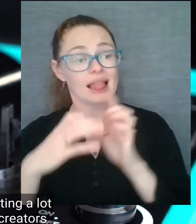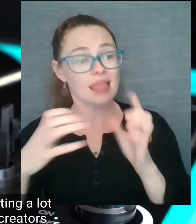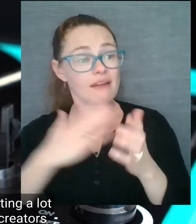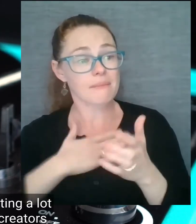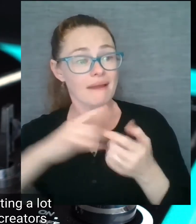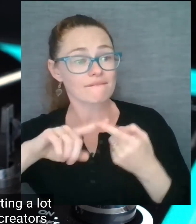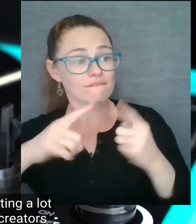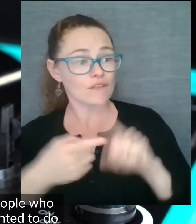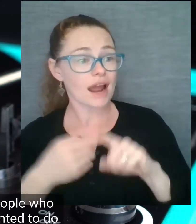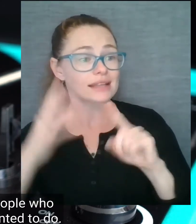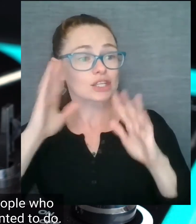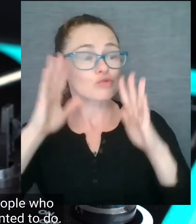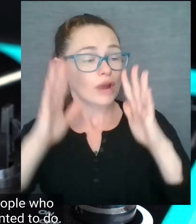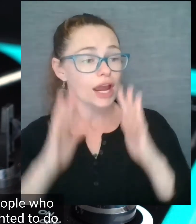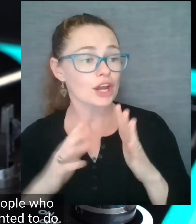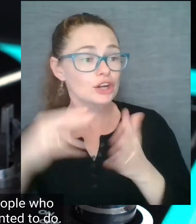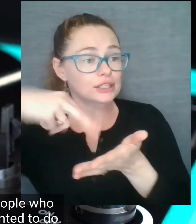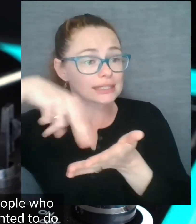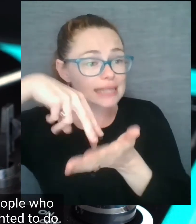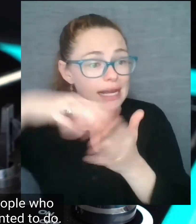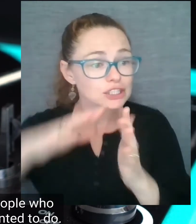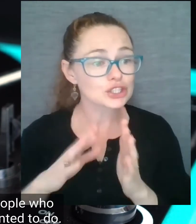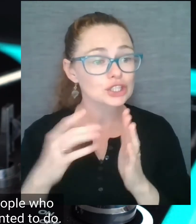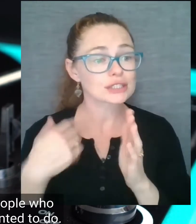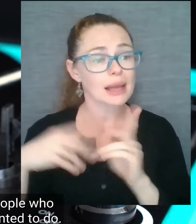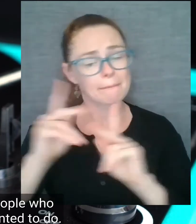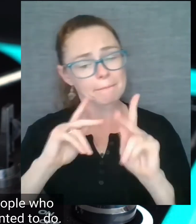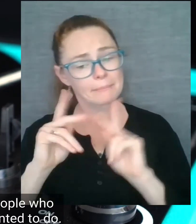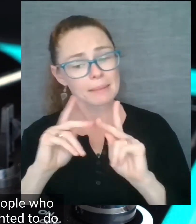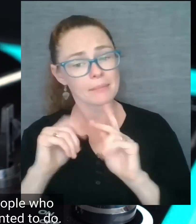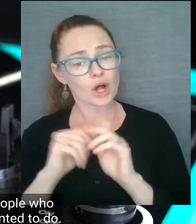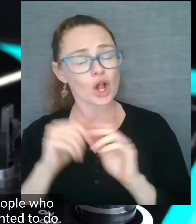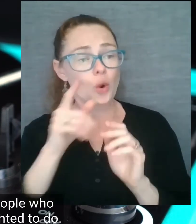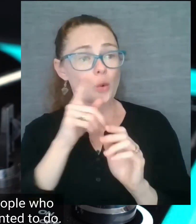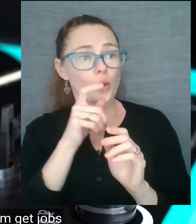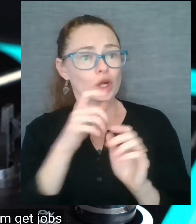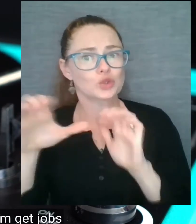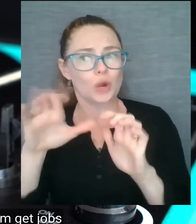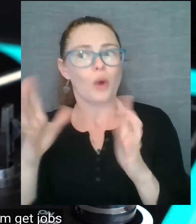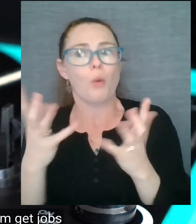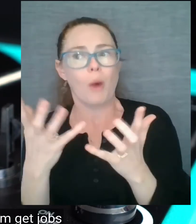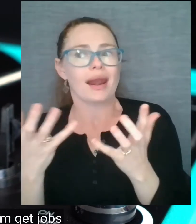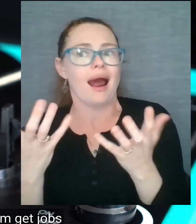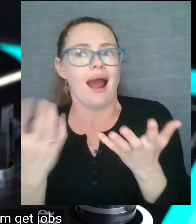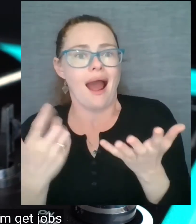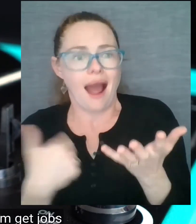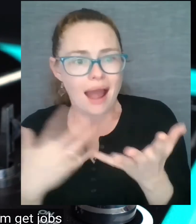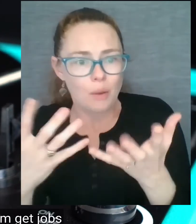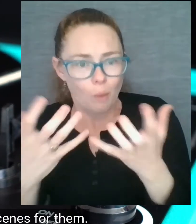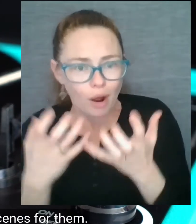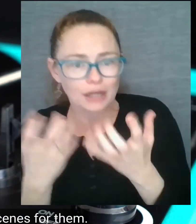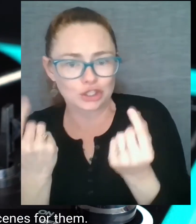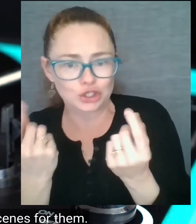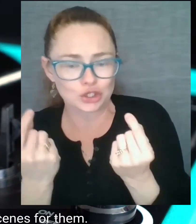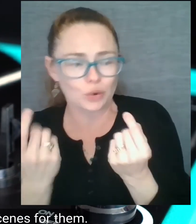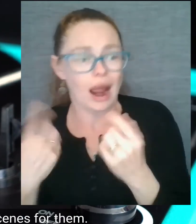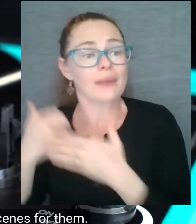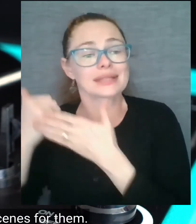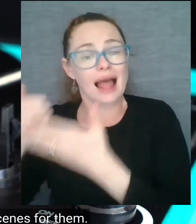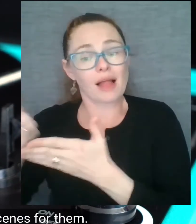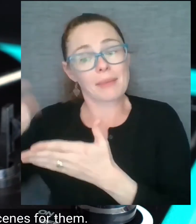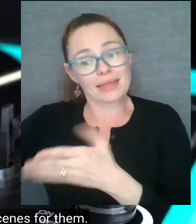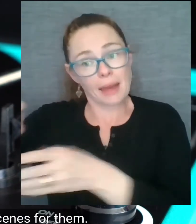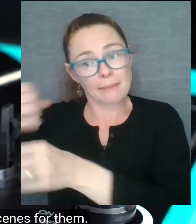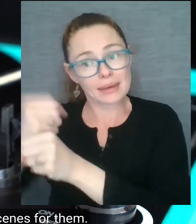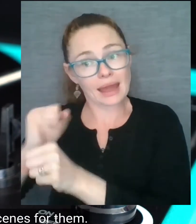friends and creators and dancers and people who were doing what I wanted to do, and I was helping them get jobs and working behind